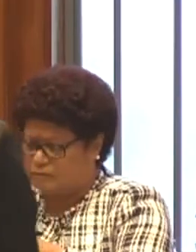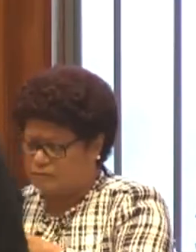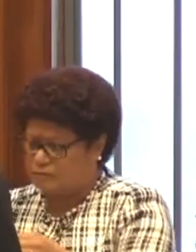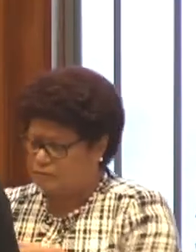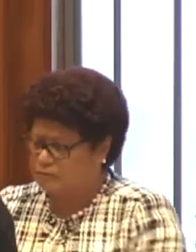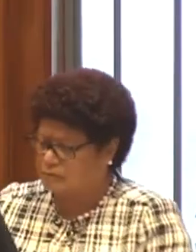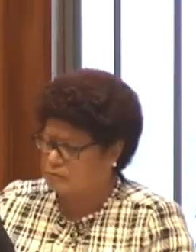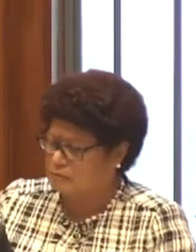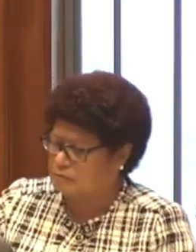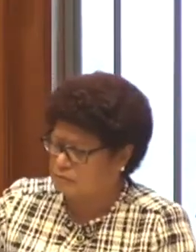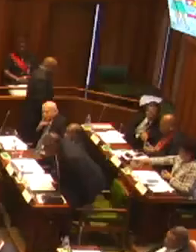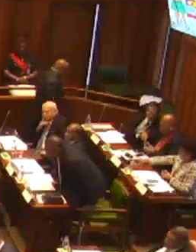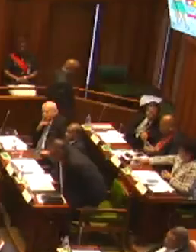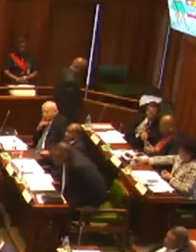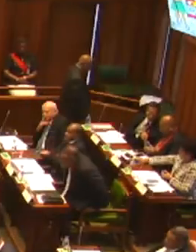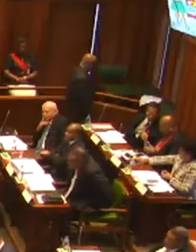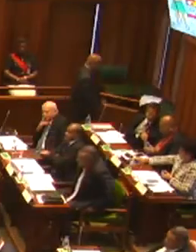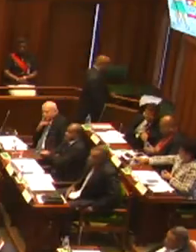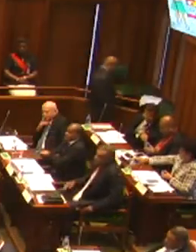Honorable Minister.